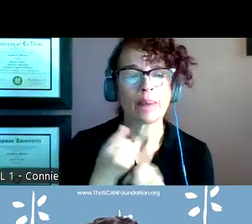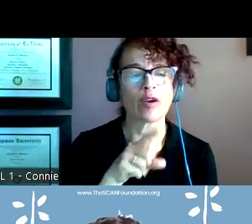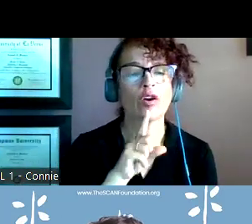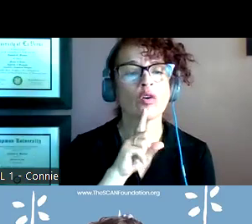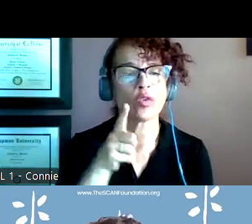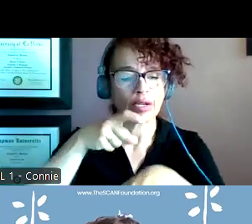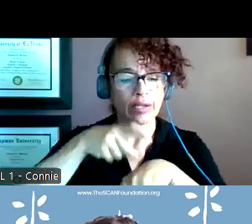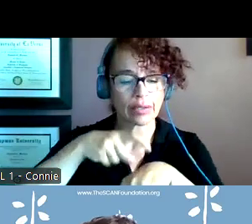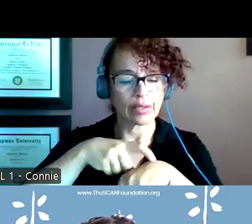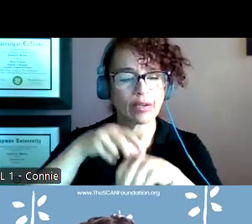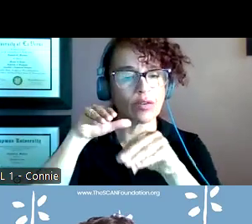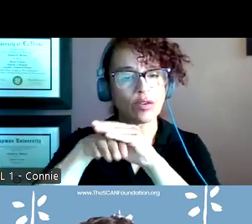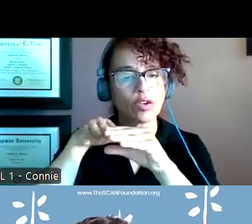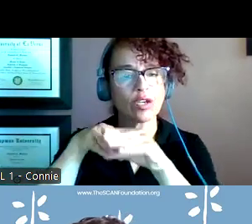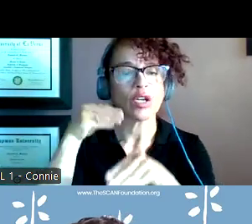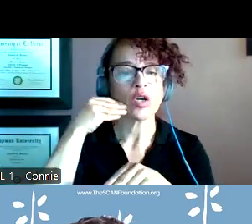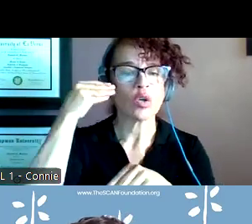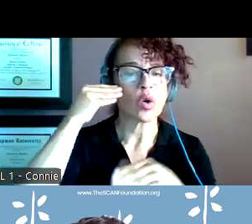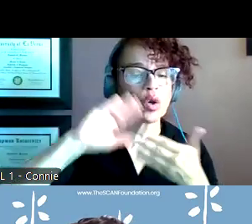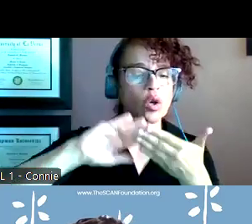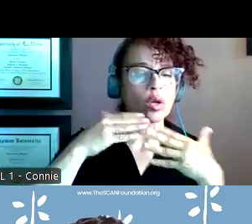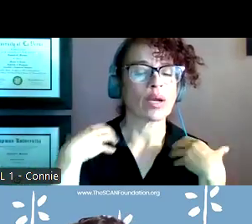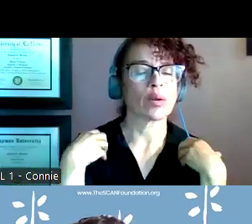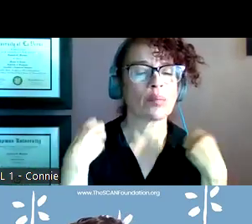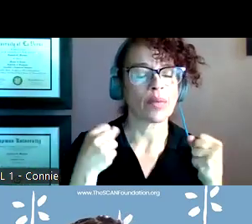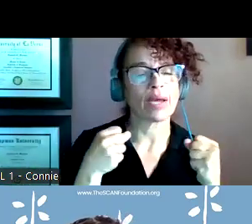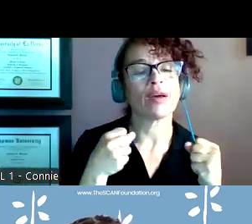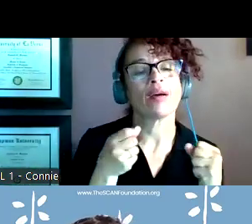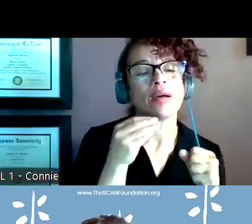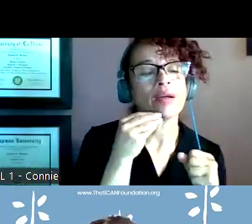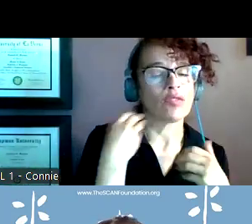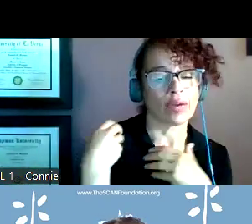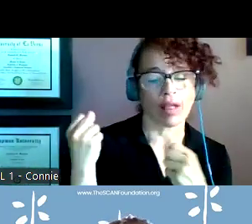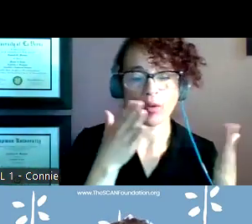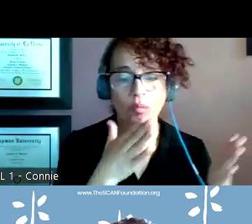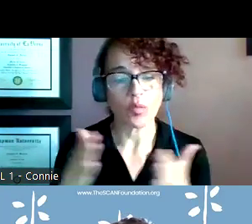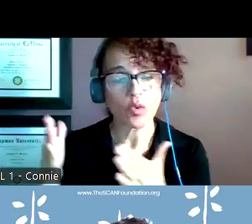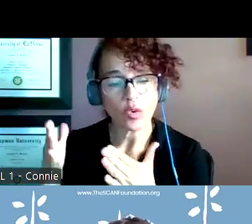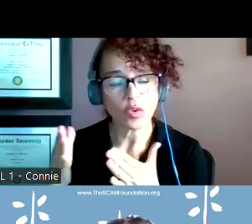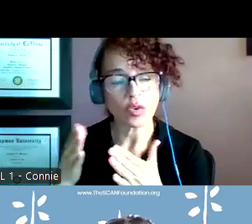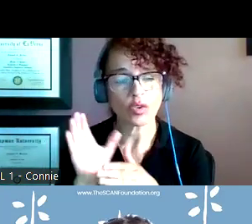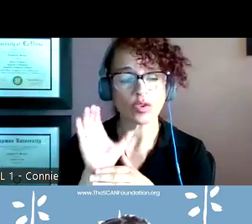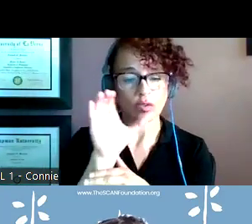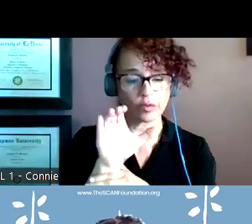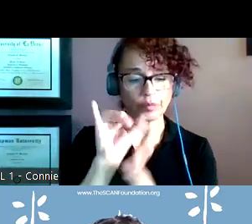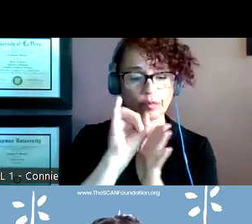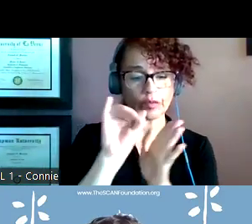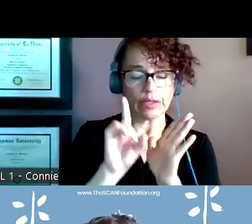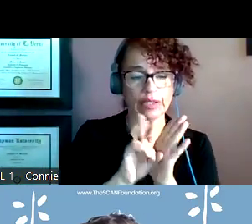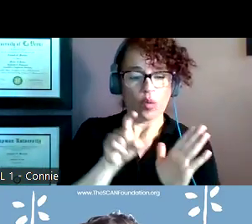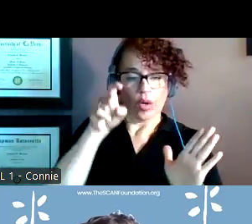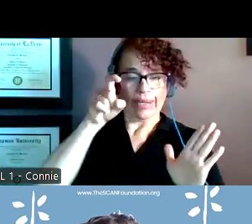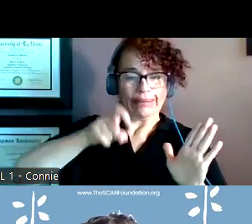has timely access to home and community-based services data from the health plans to report on identified